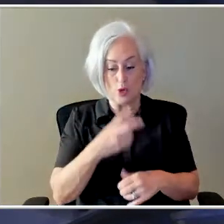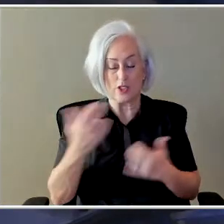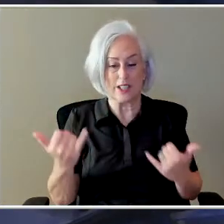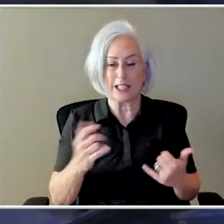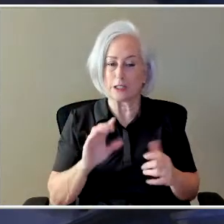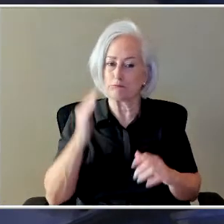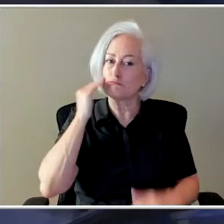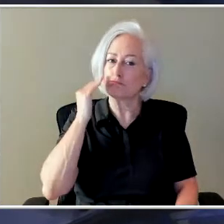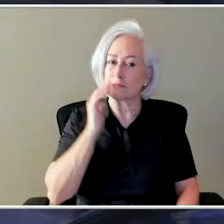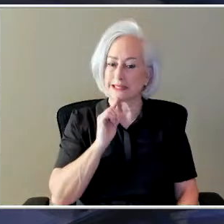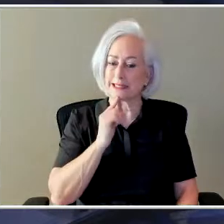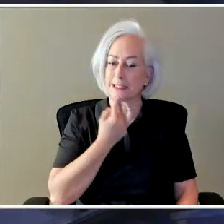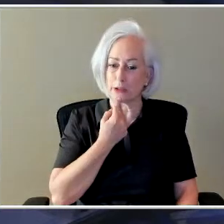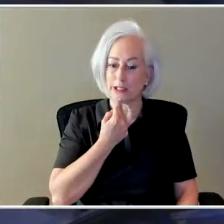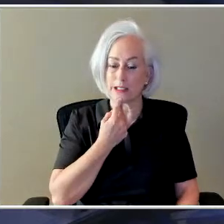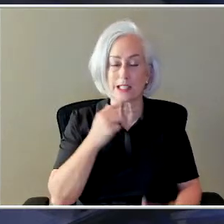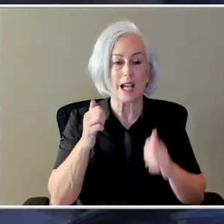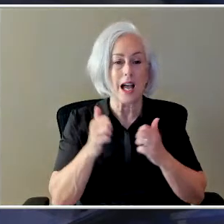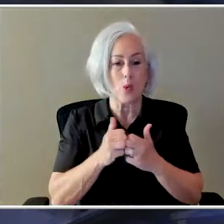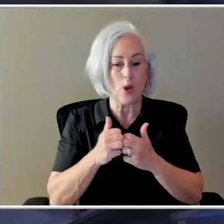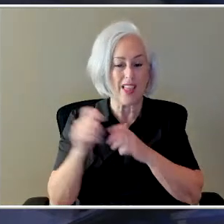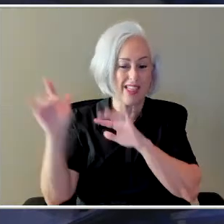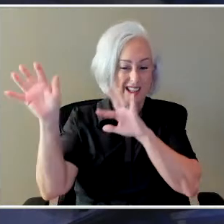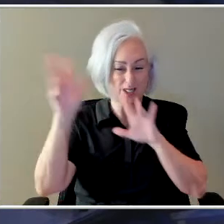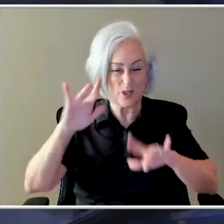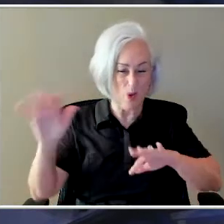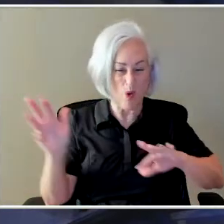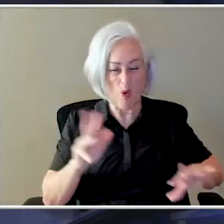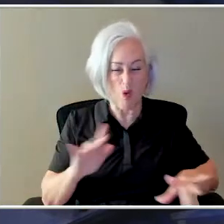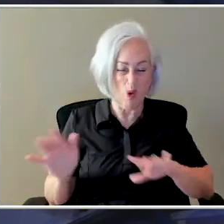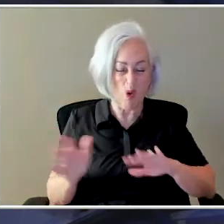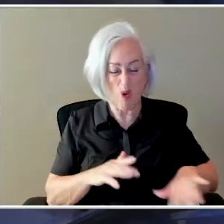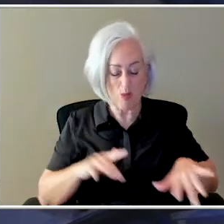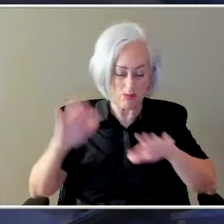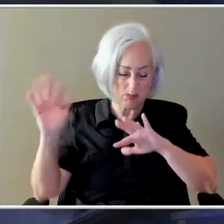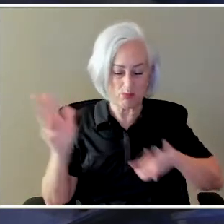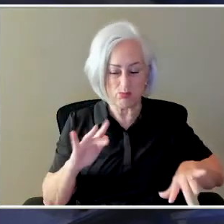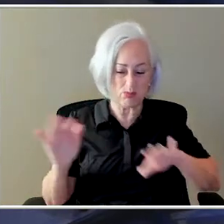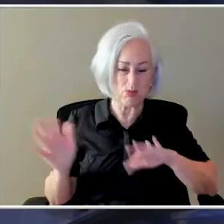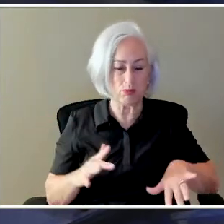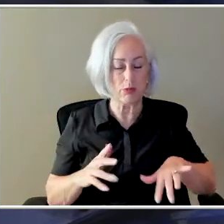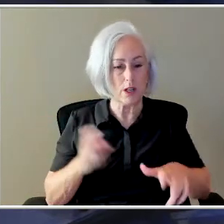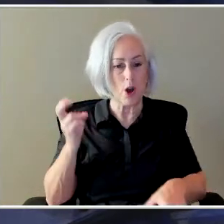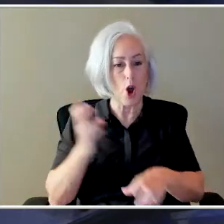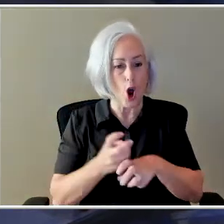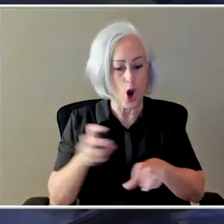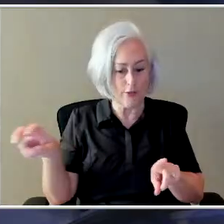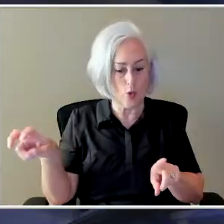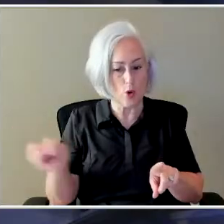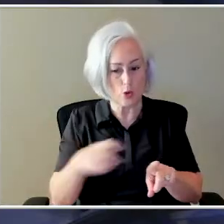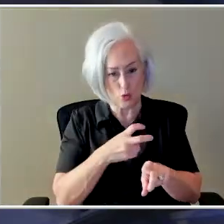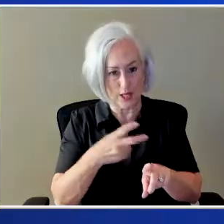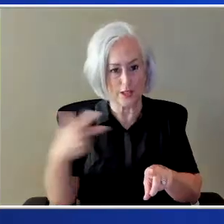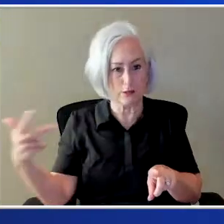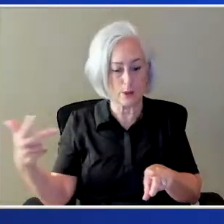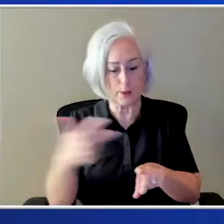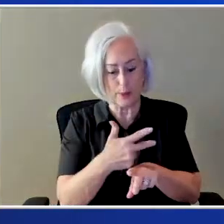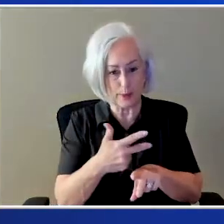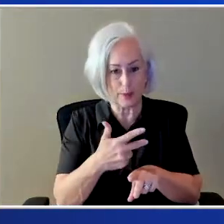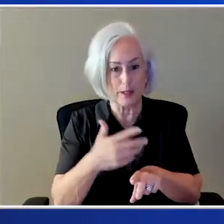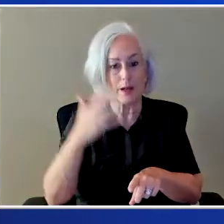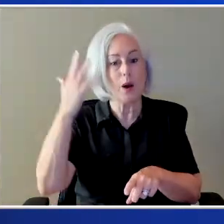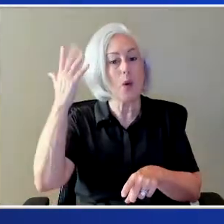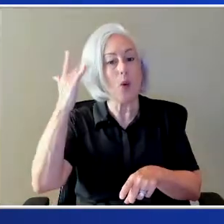And with that blizzard, it made it difficult for the transfer. Yeah. There was some hiccups there, right? Yeah, life flight wouldn't fly because of the